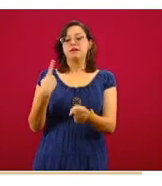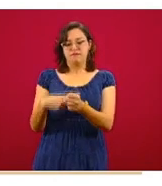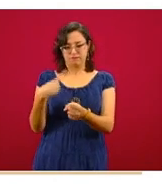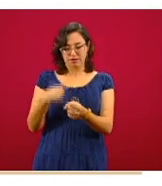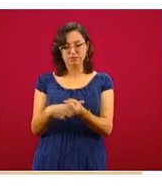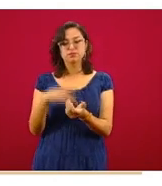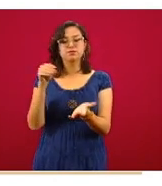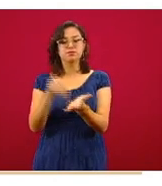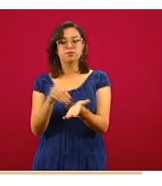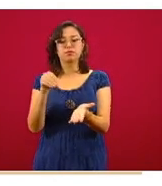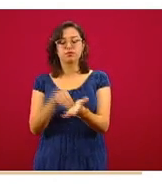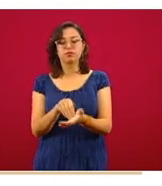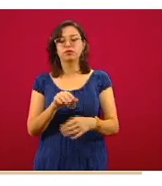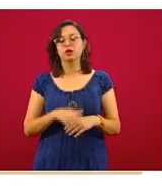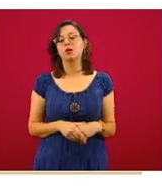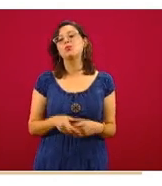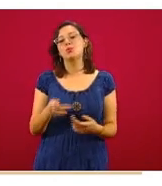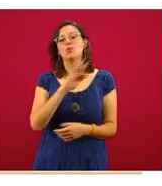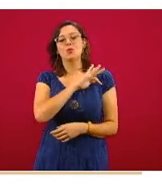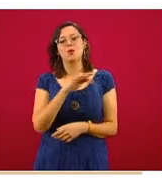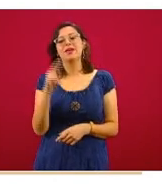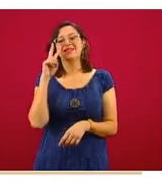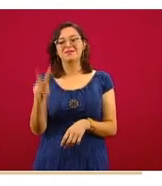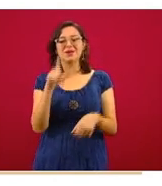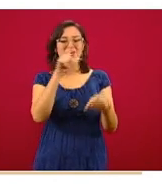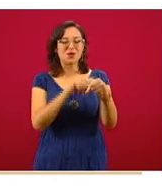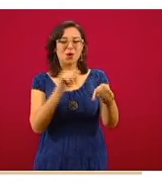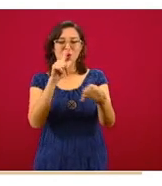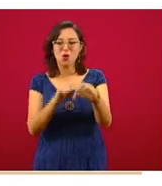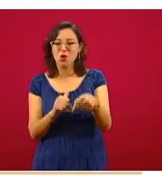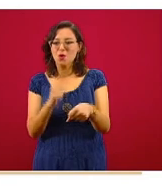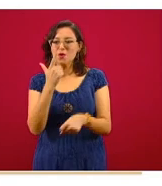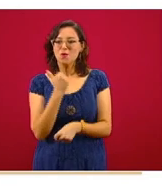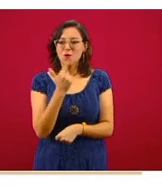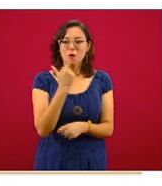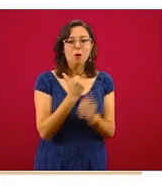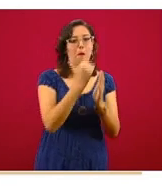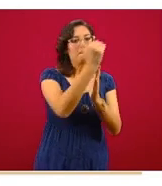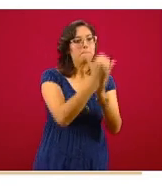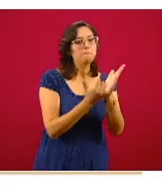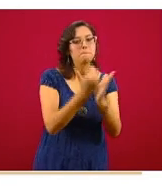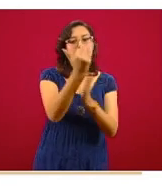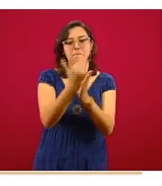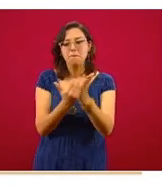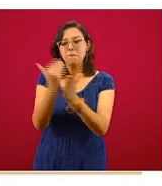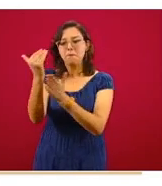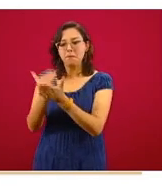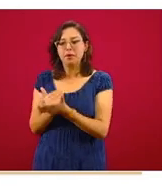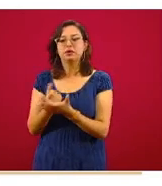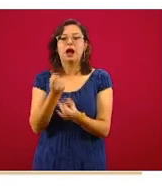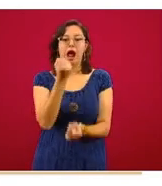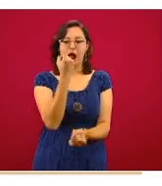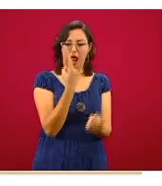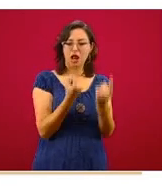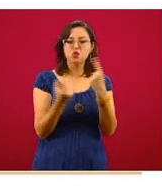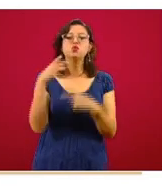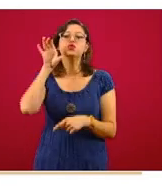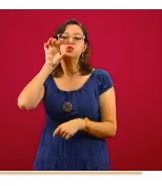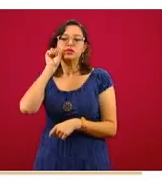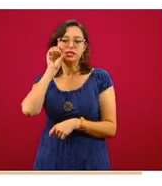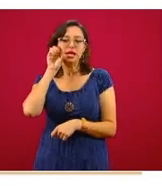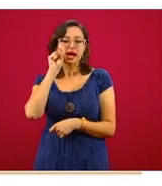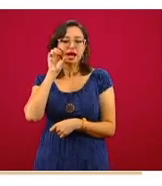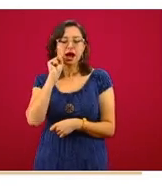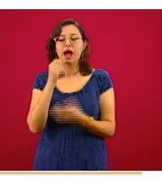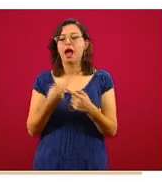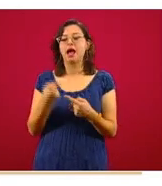the 6,390 cases that are currently active right now, and their distribution per state. We see